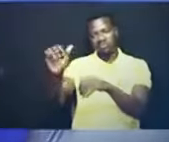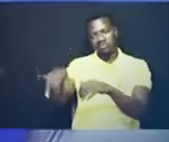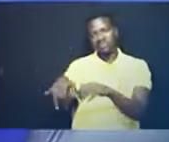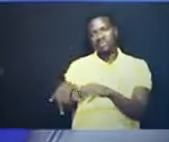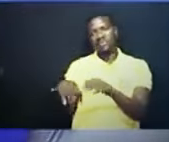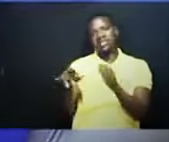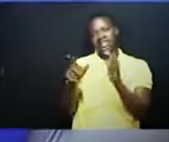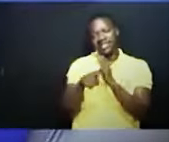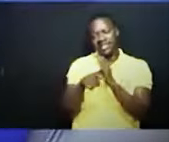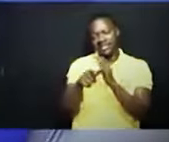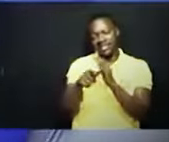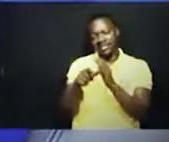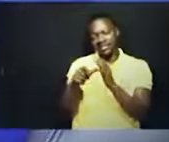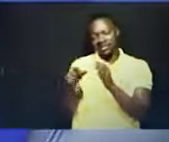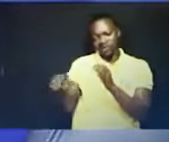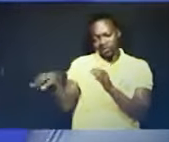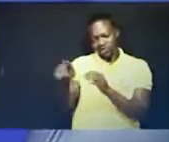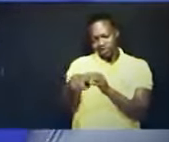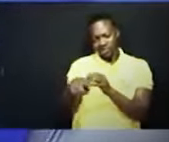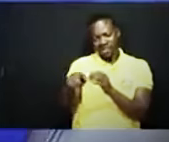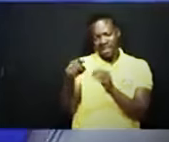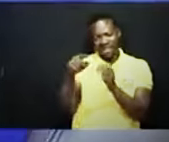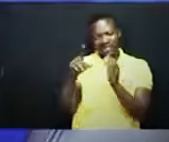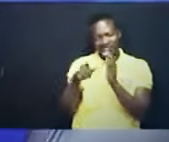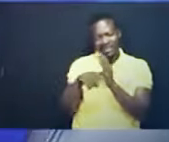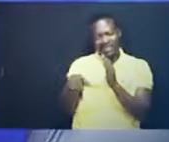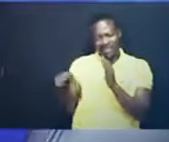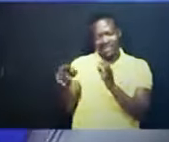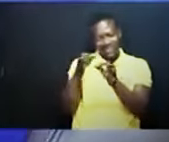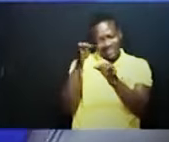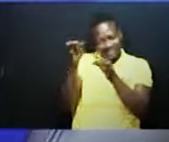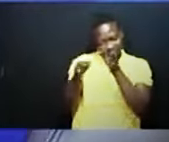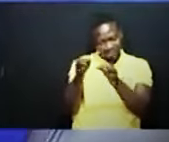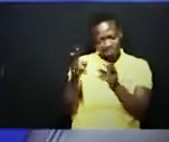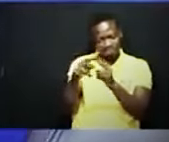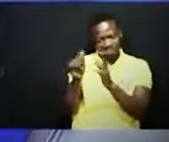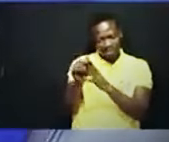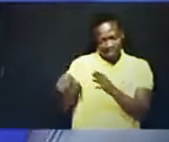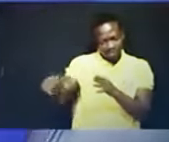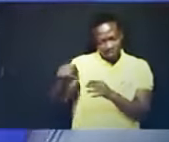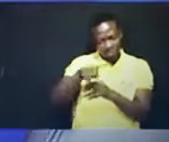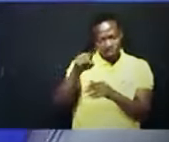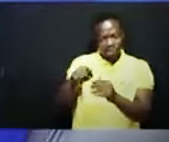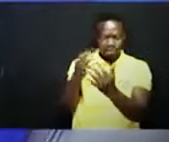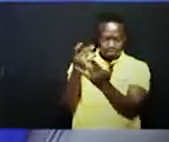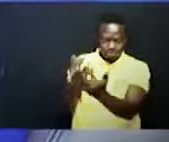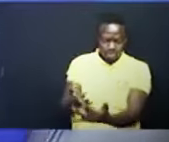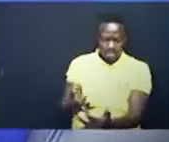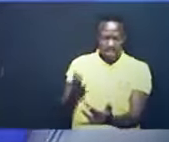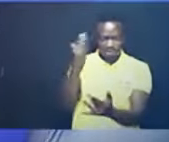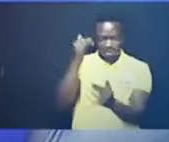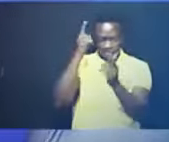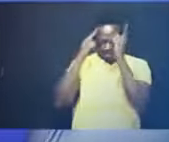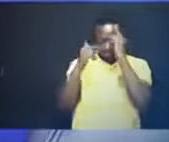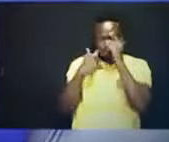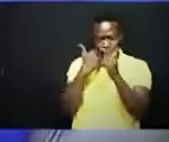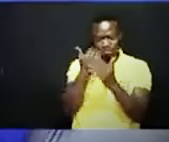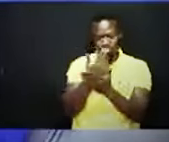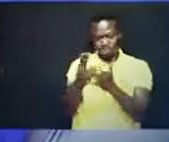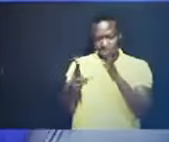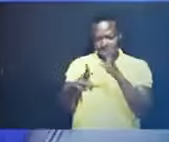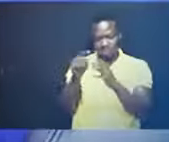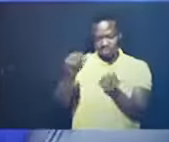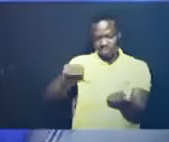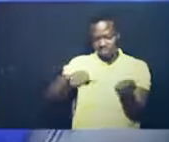and the Father, they should wait for the promise of the Father. Yesu, or can a janubosh, I won't train once, and hum kungrum once. Now, let's listen to